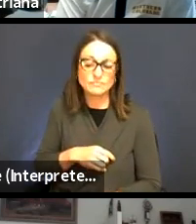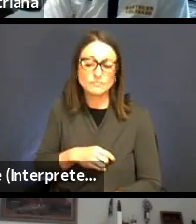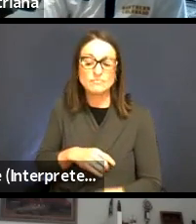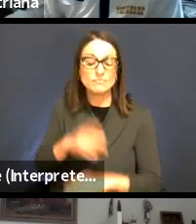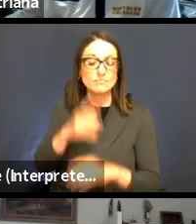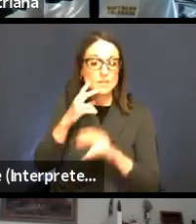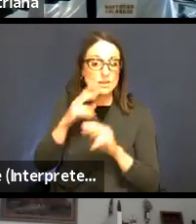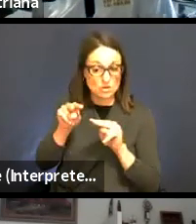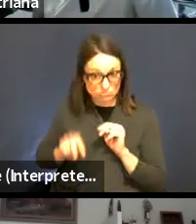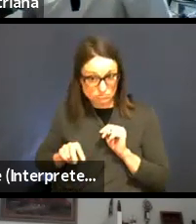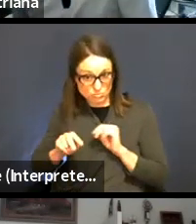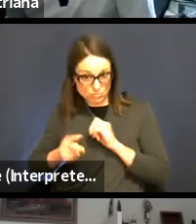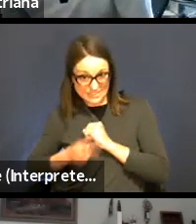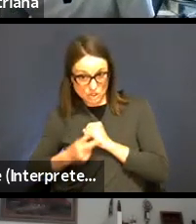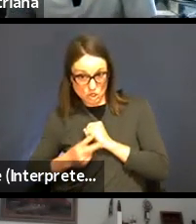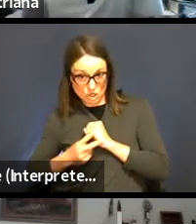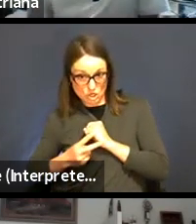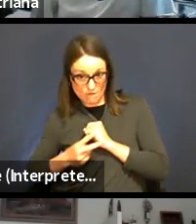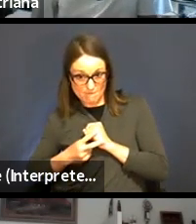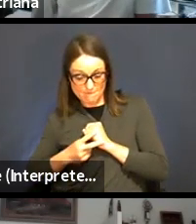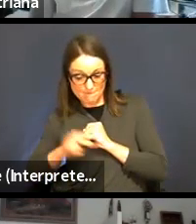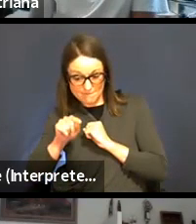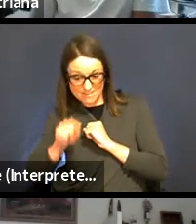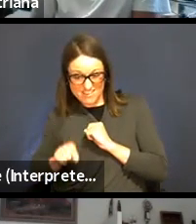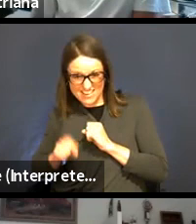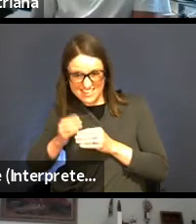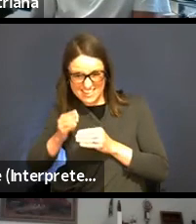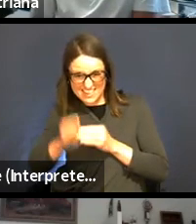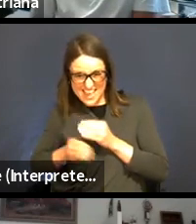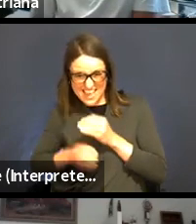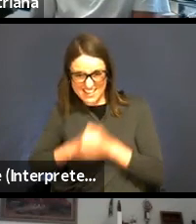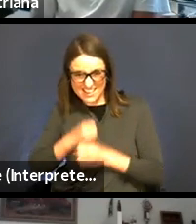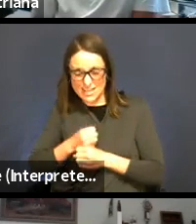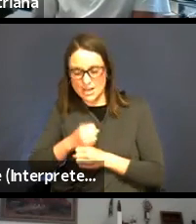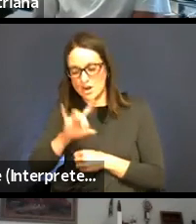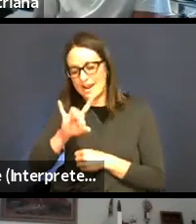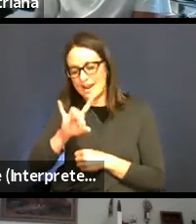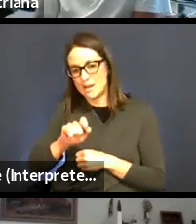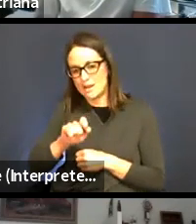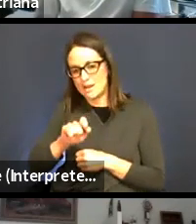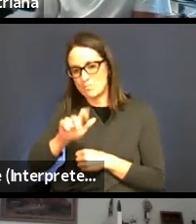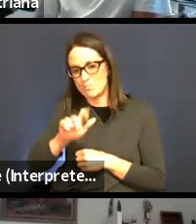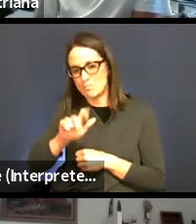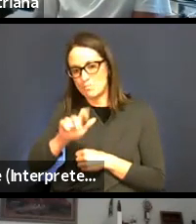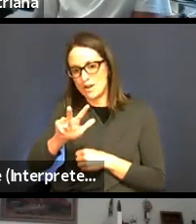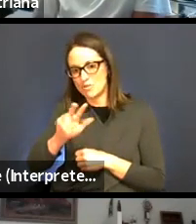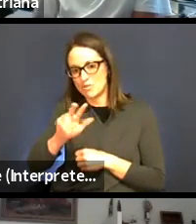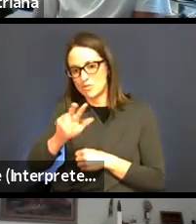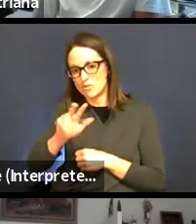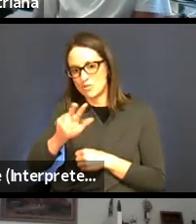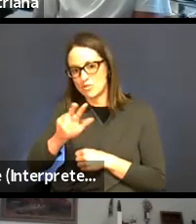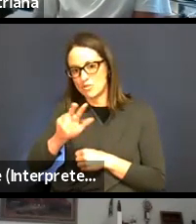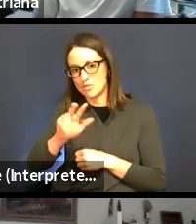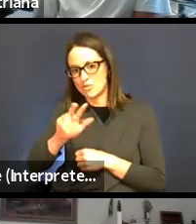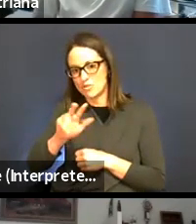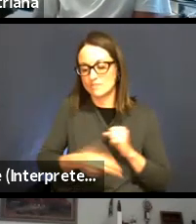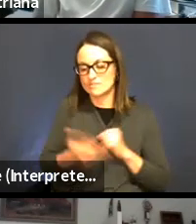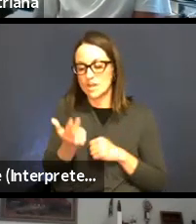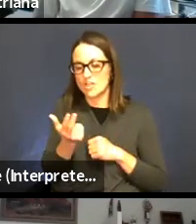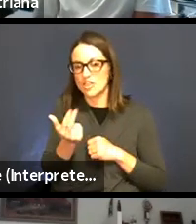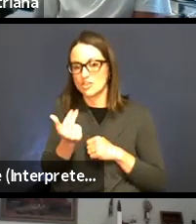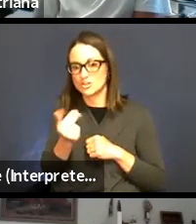section, we're ending this year with $8.3 million of operating reserves and $13.2 million of